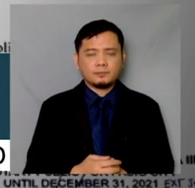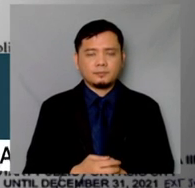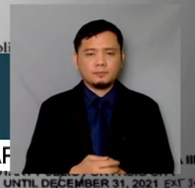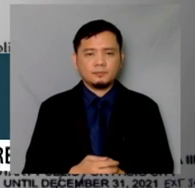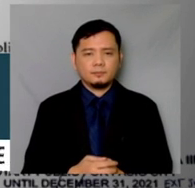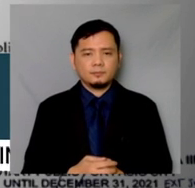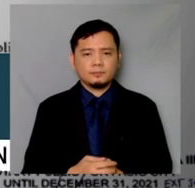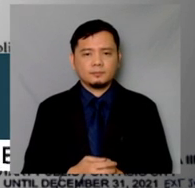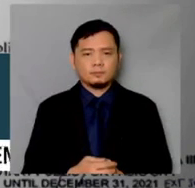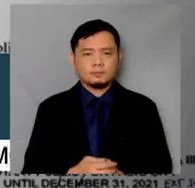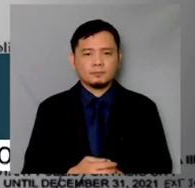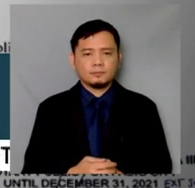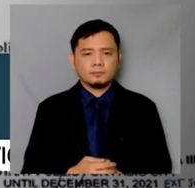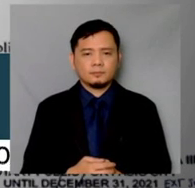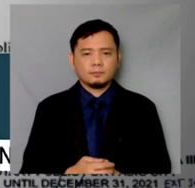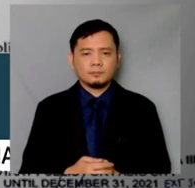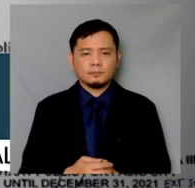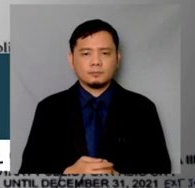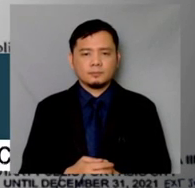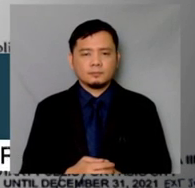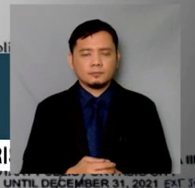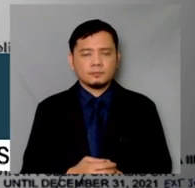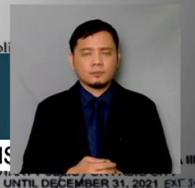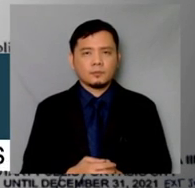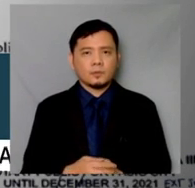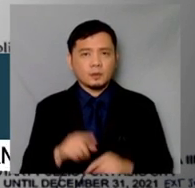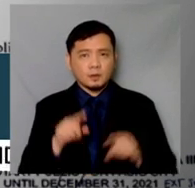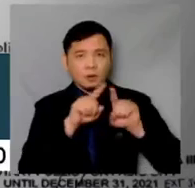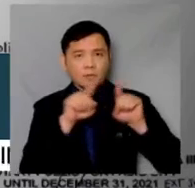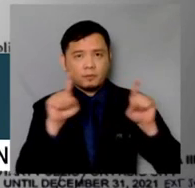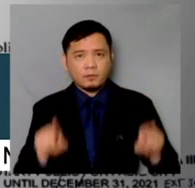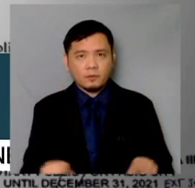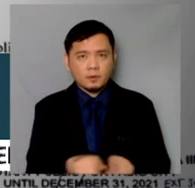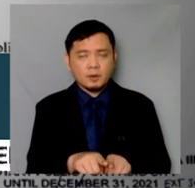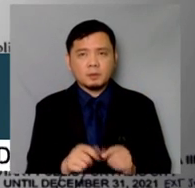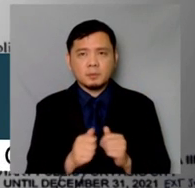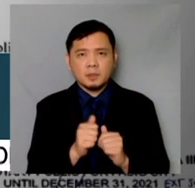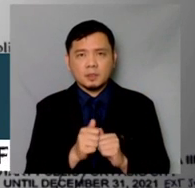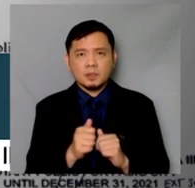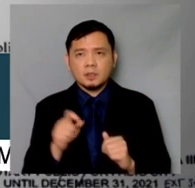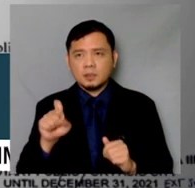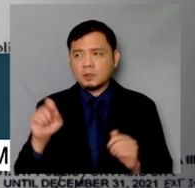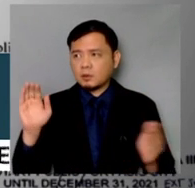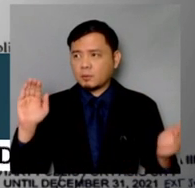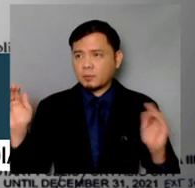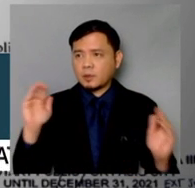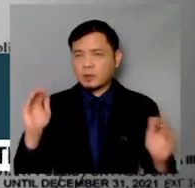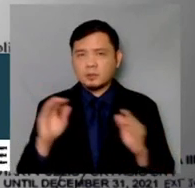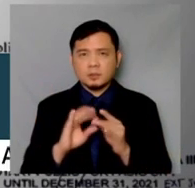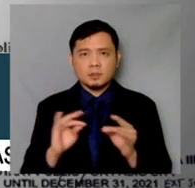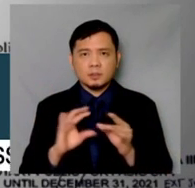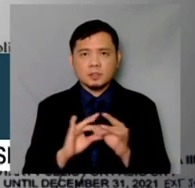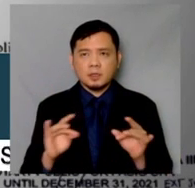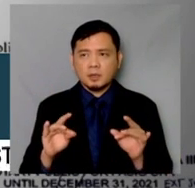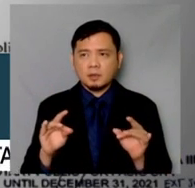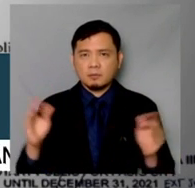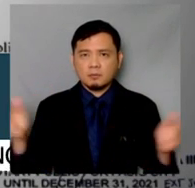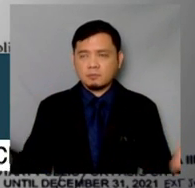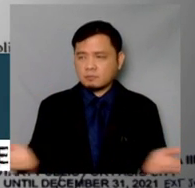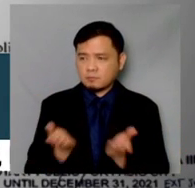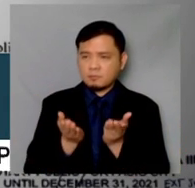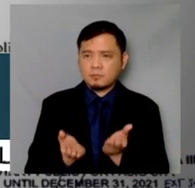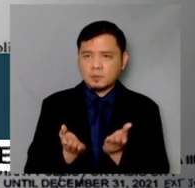it says here, mag-execute ka ng affidavit, mag-corroborate ka sa statement ni Ablen. Kung hindi, alam mo naman kung ano